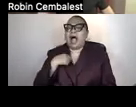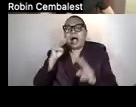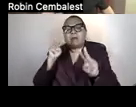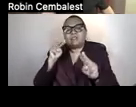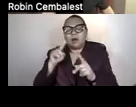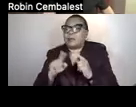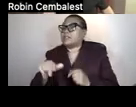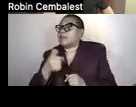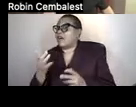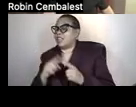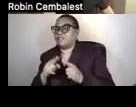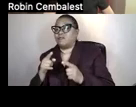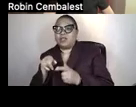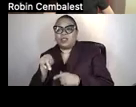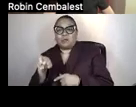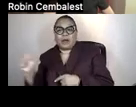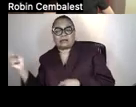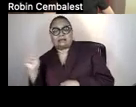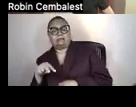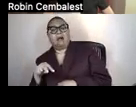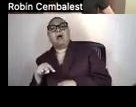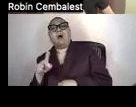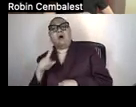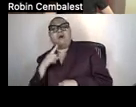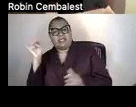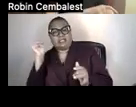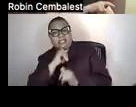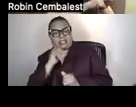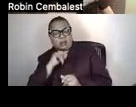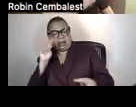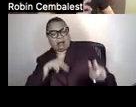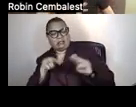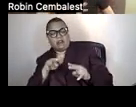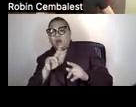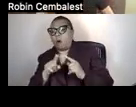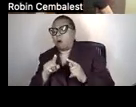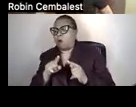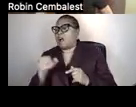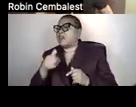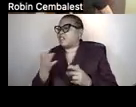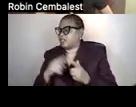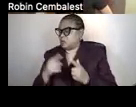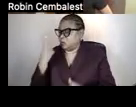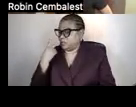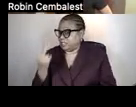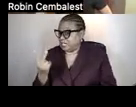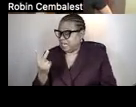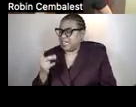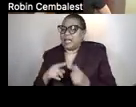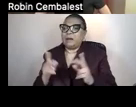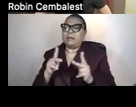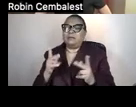but it's another thing for the press to come in and say, ridiculously absurdist. Or another thing that you see is